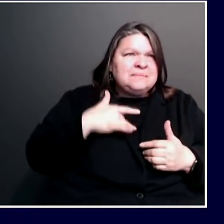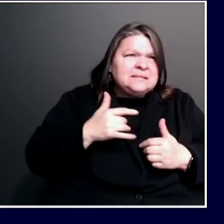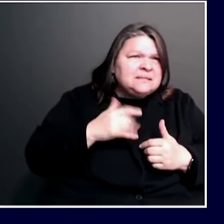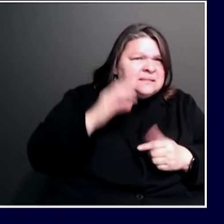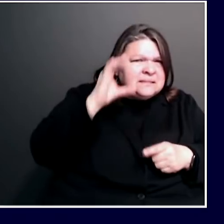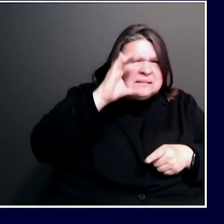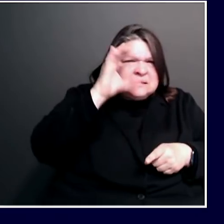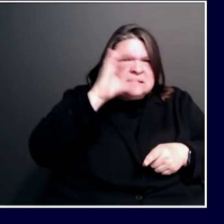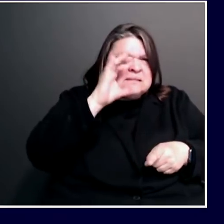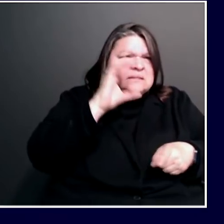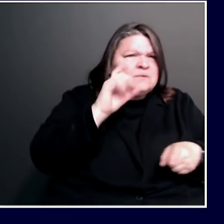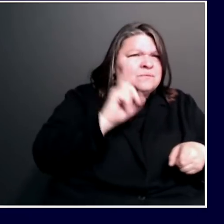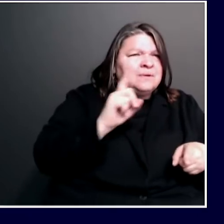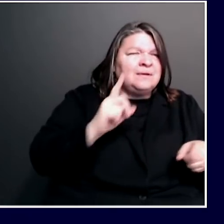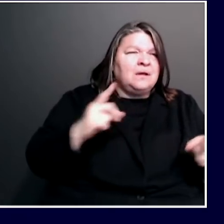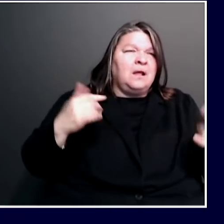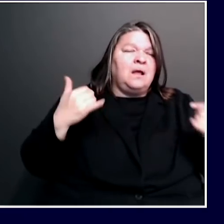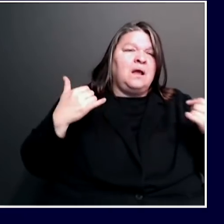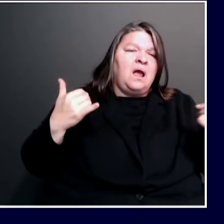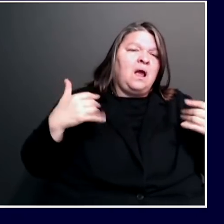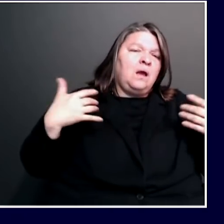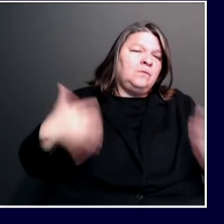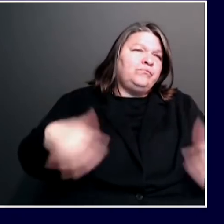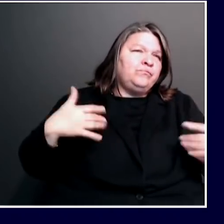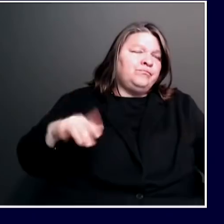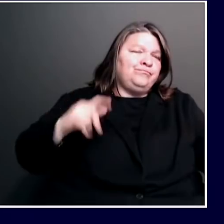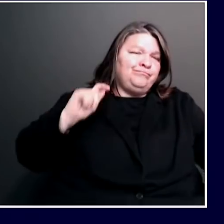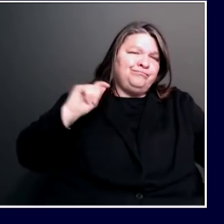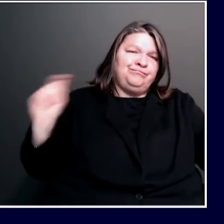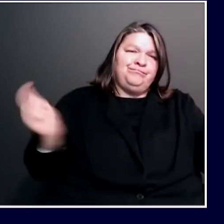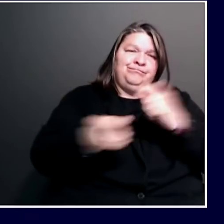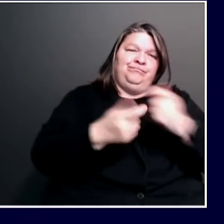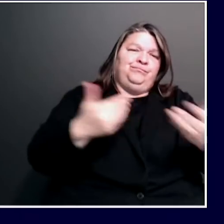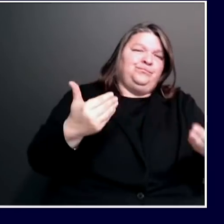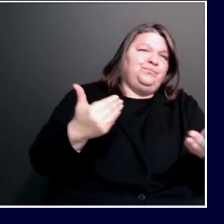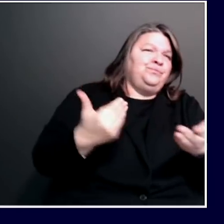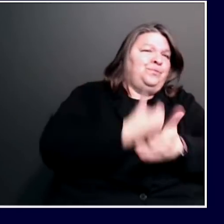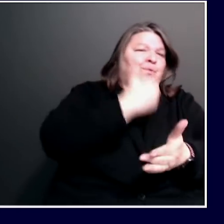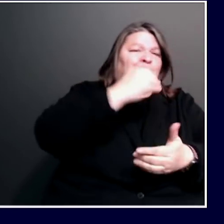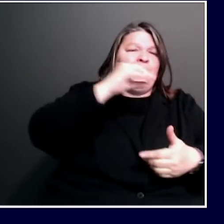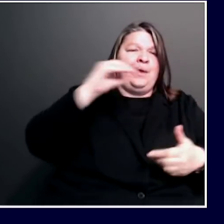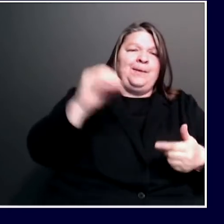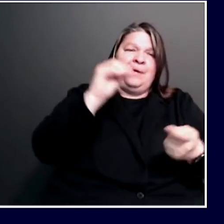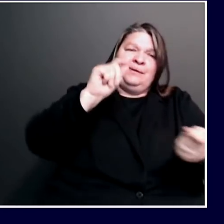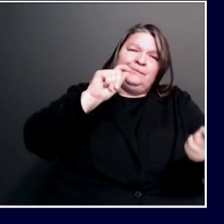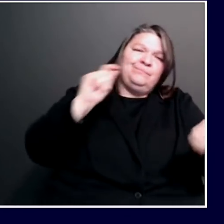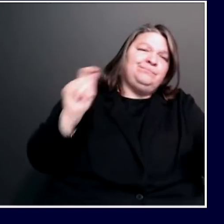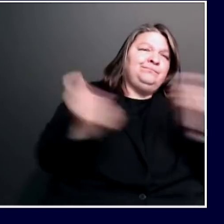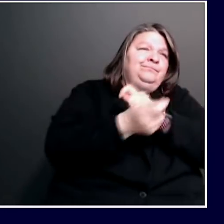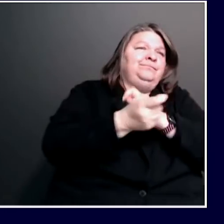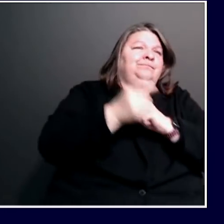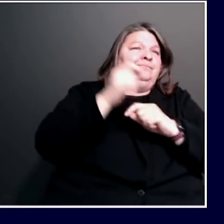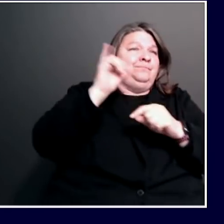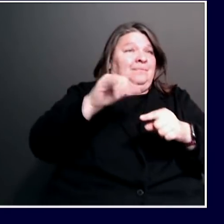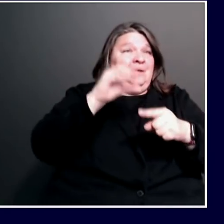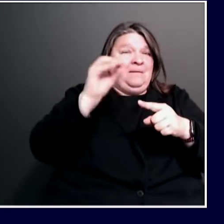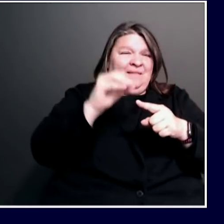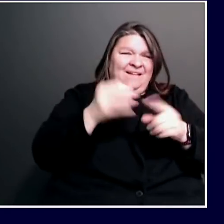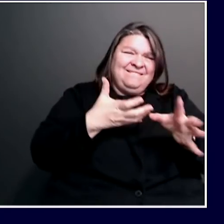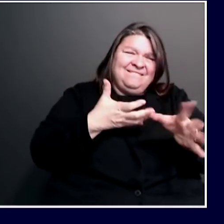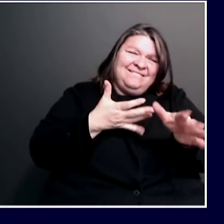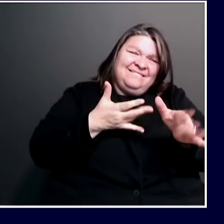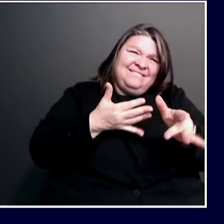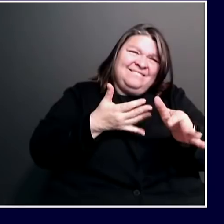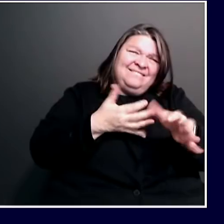all first knew about in 2020 has changed. It now has a jetpack on its back. It can be halfway around